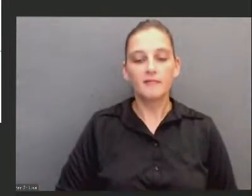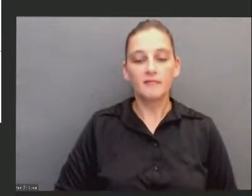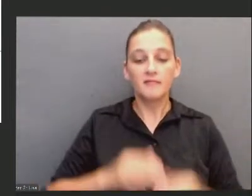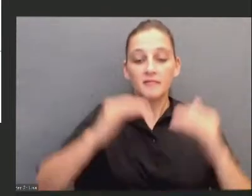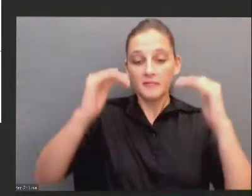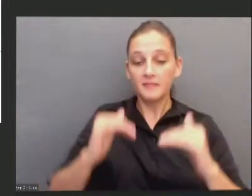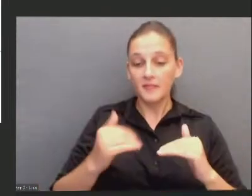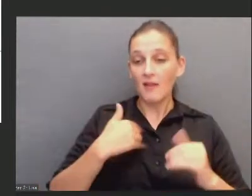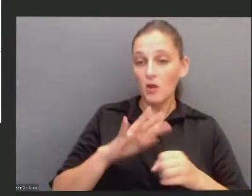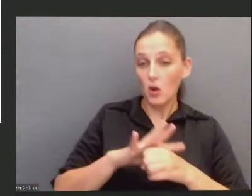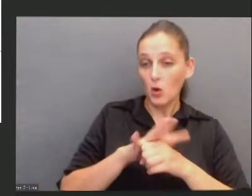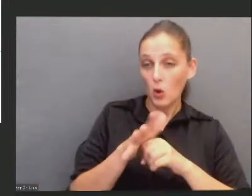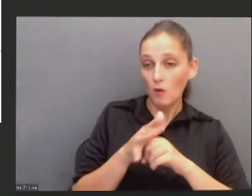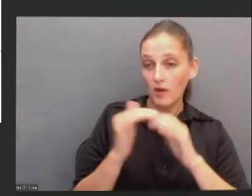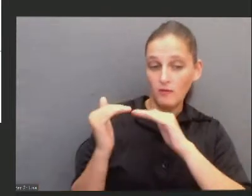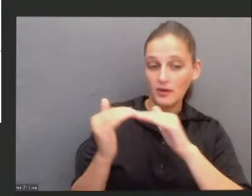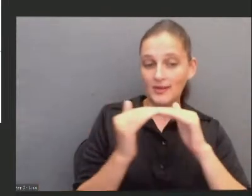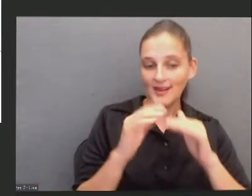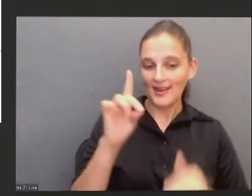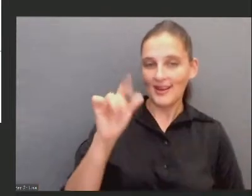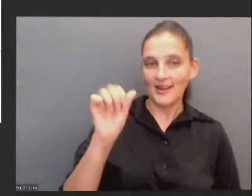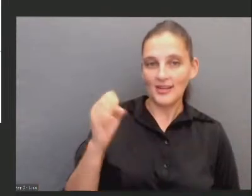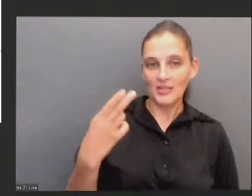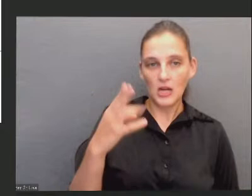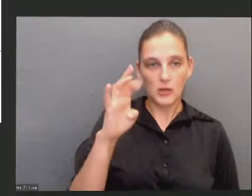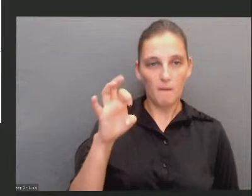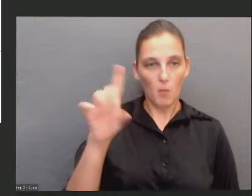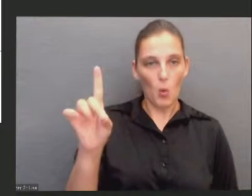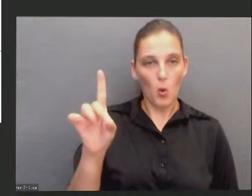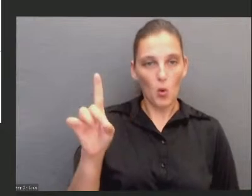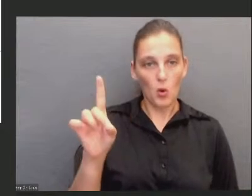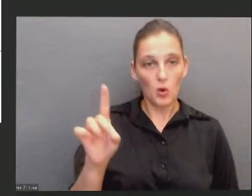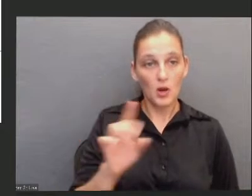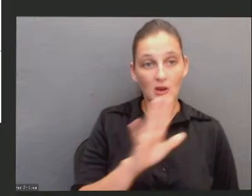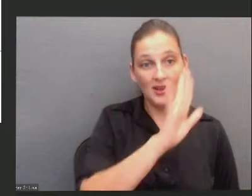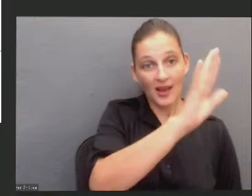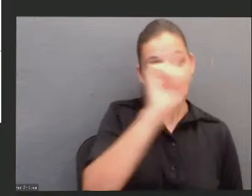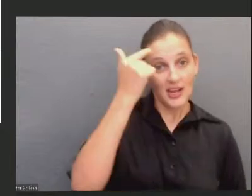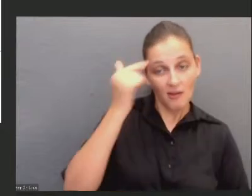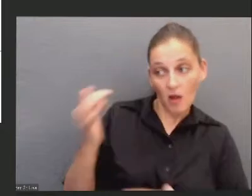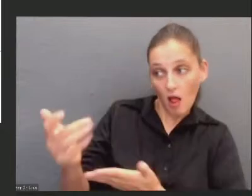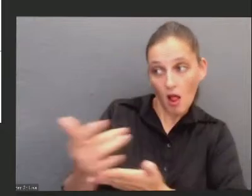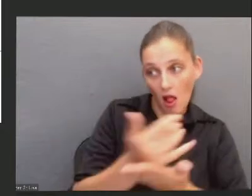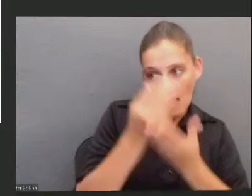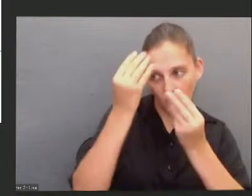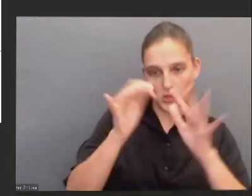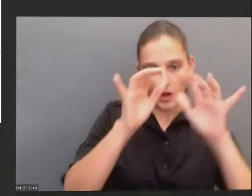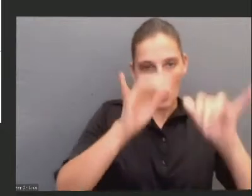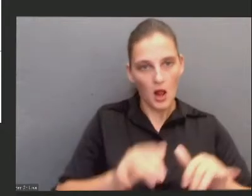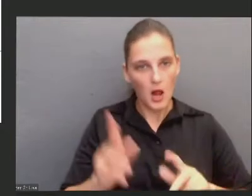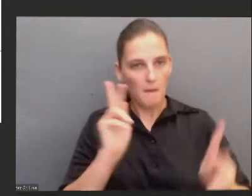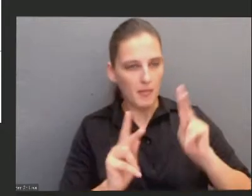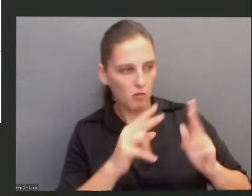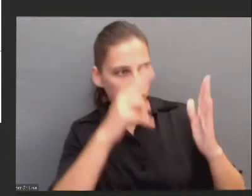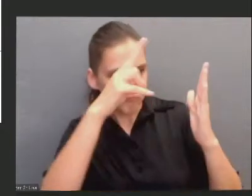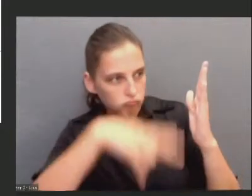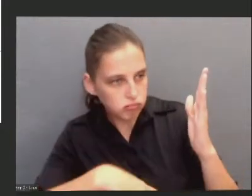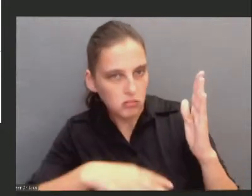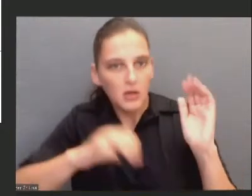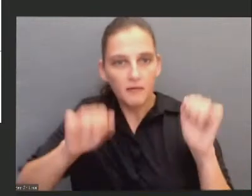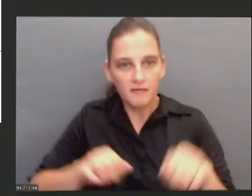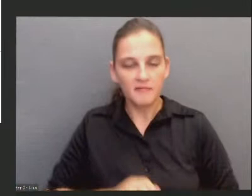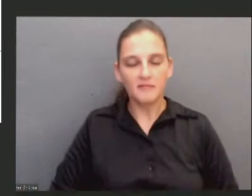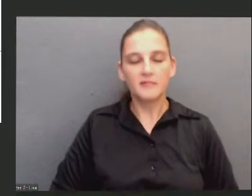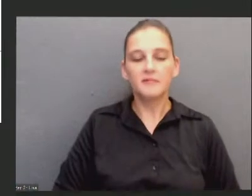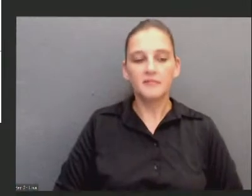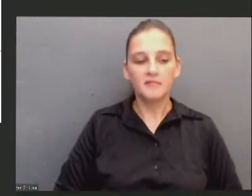reflects all of these disaggregated data as well. So next, we really think there must be sufficient funding, which has already been elevated